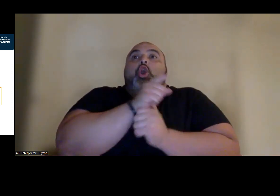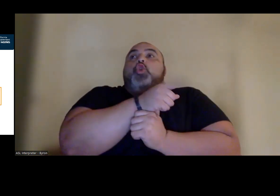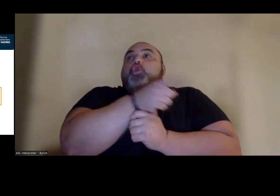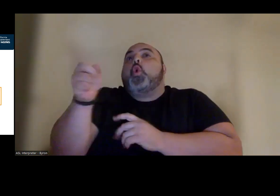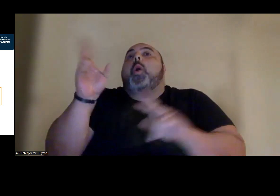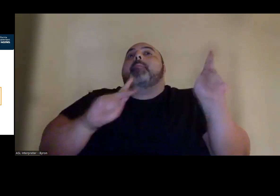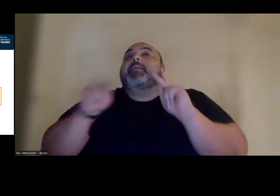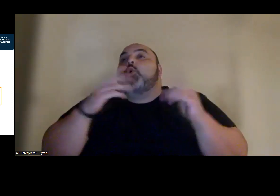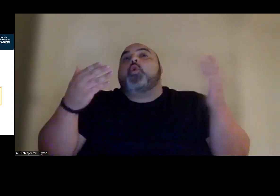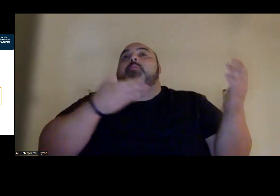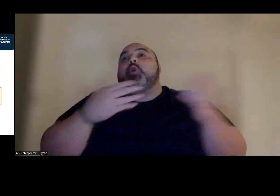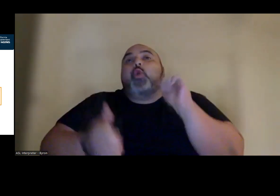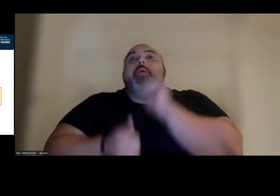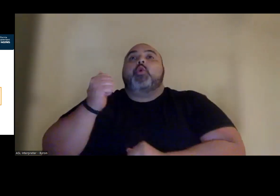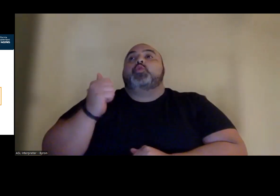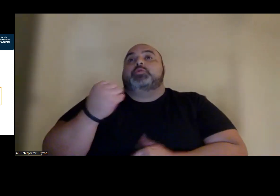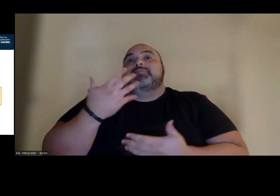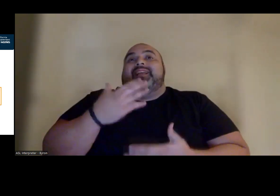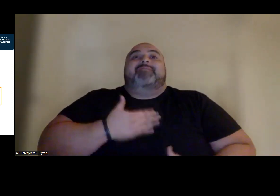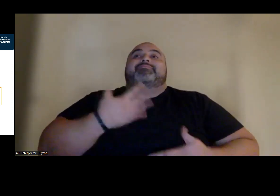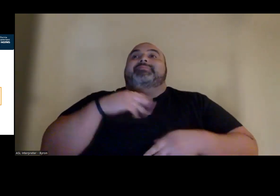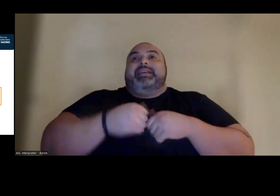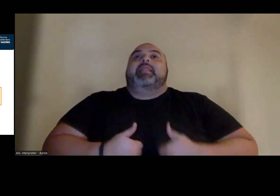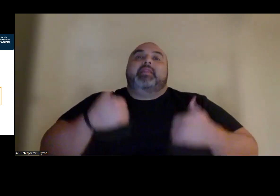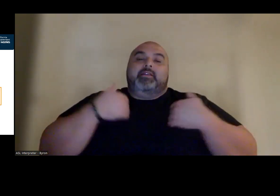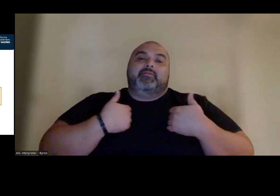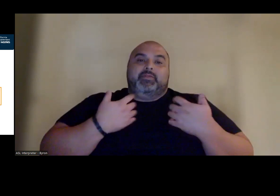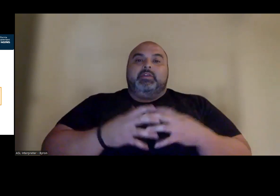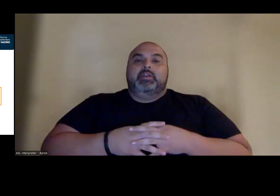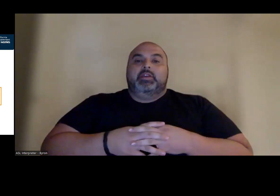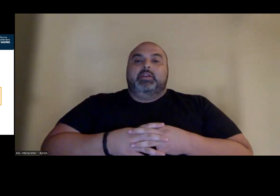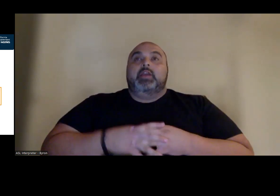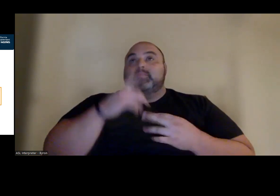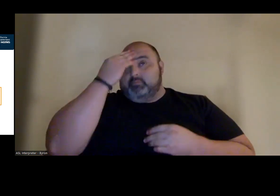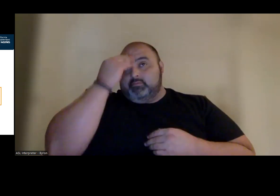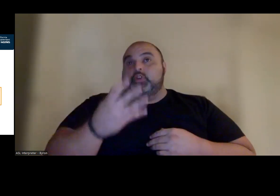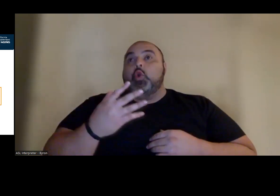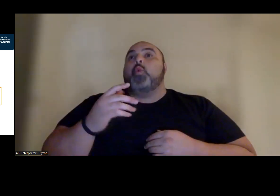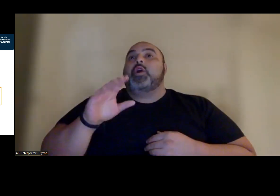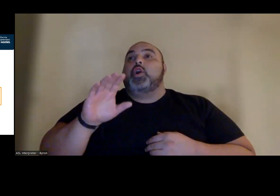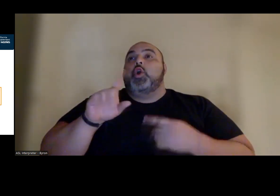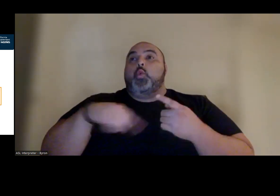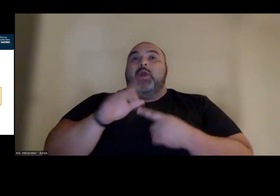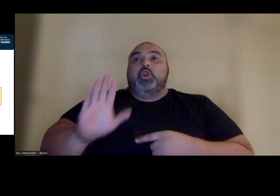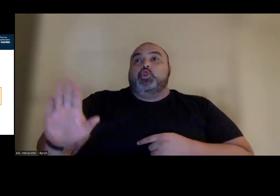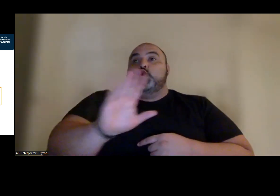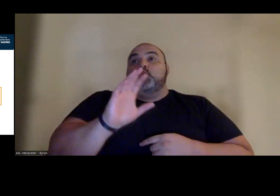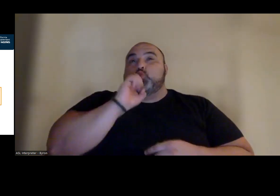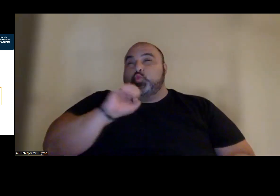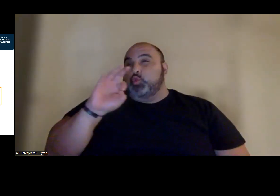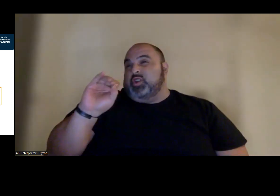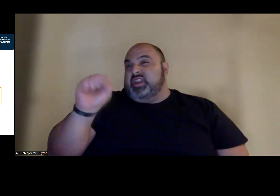bring them the most pleasure in life. And by the way, when you're in your nineties or you're in, you're in a